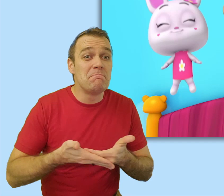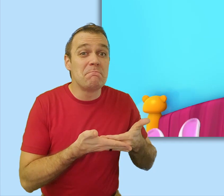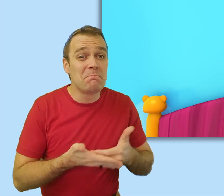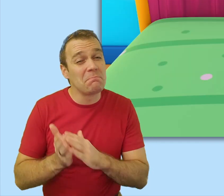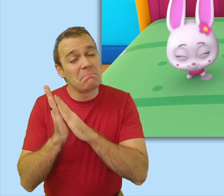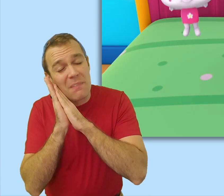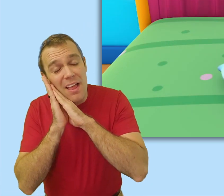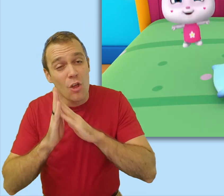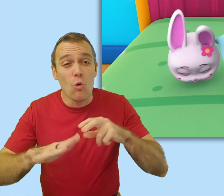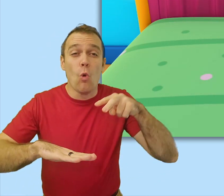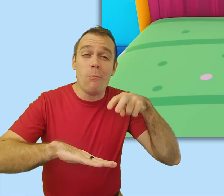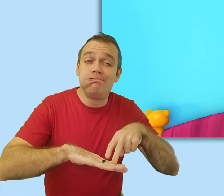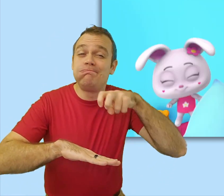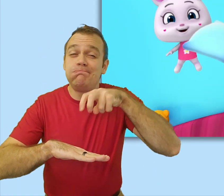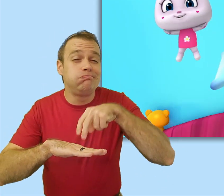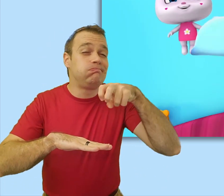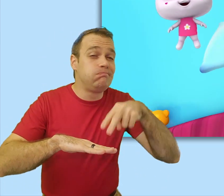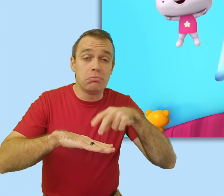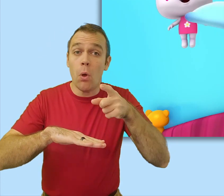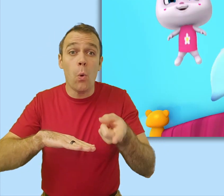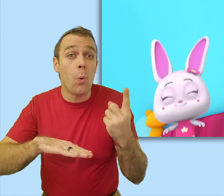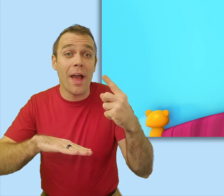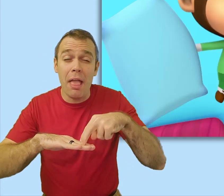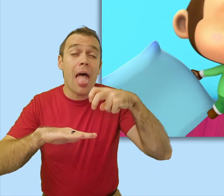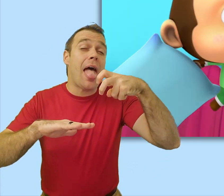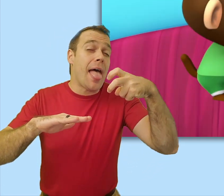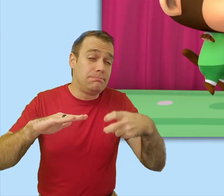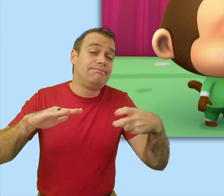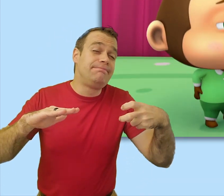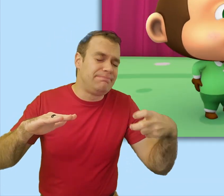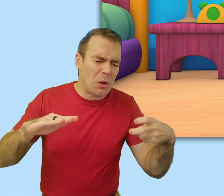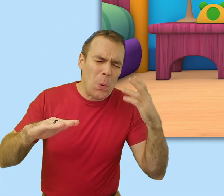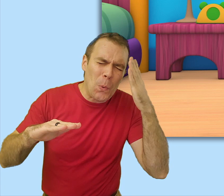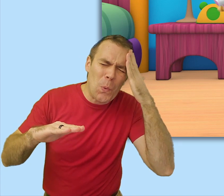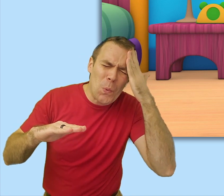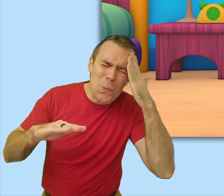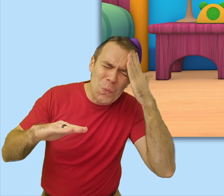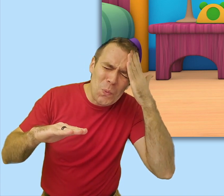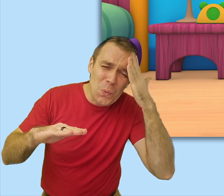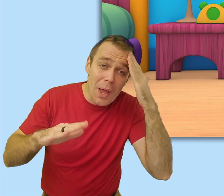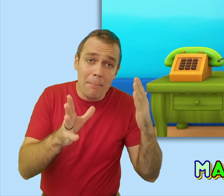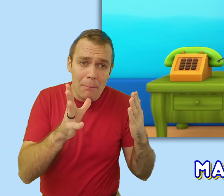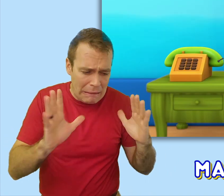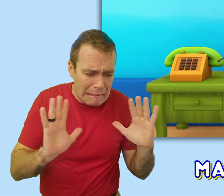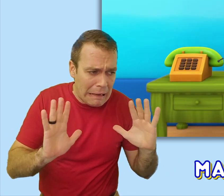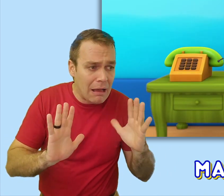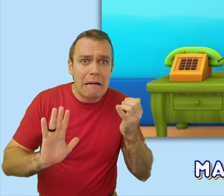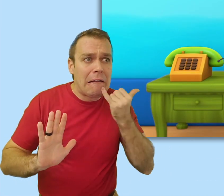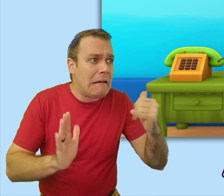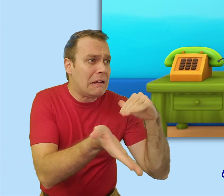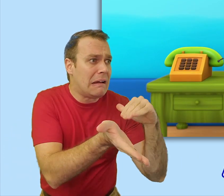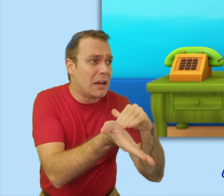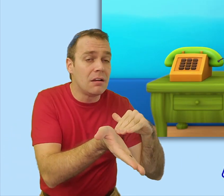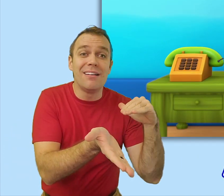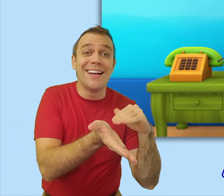Four little babies jumping on the bed. One fell off and bumped her head. Mama called